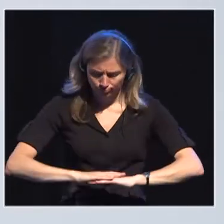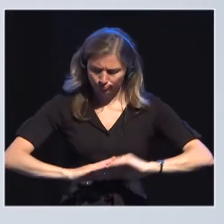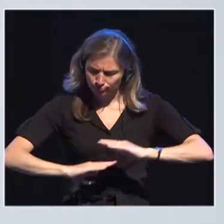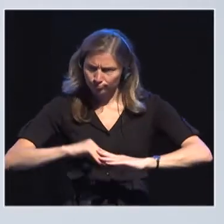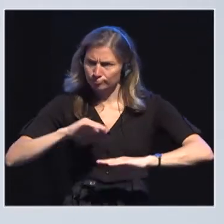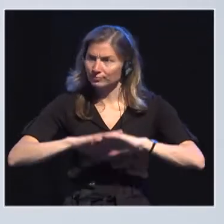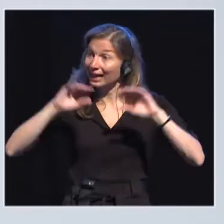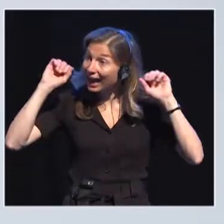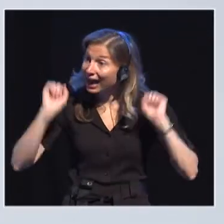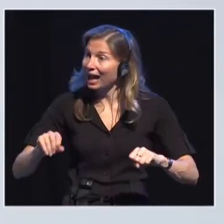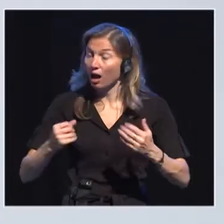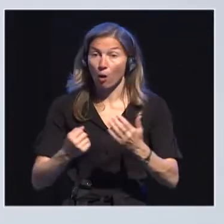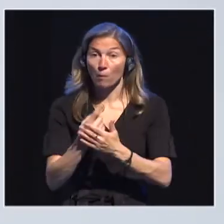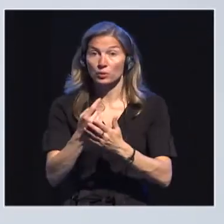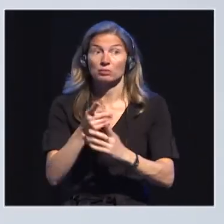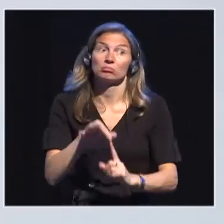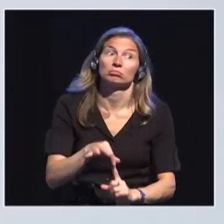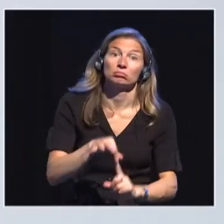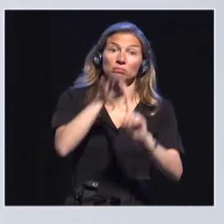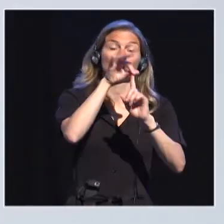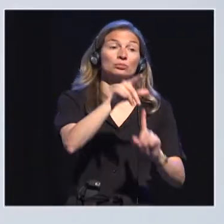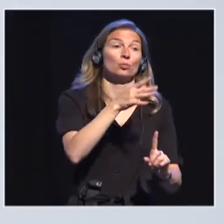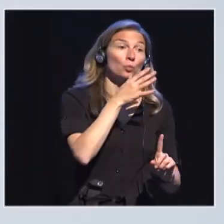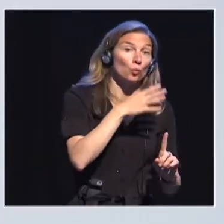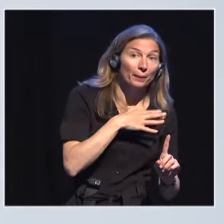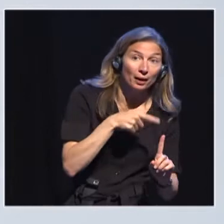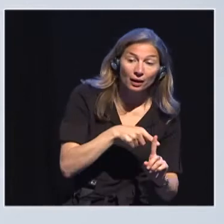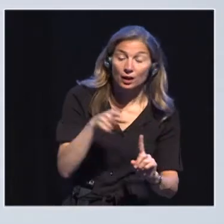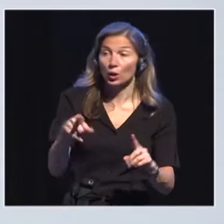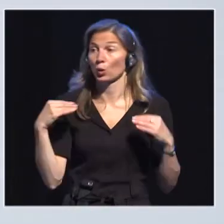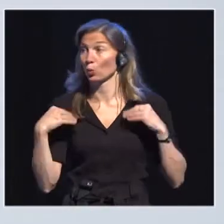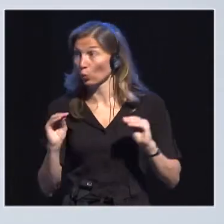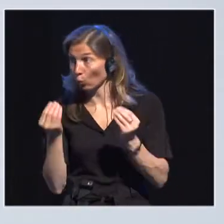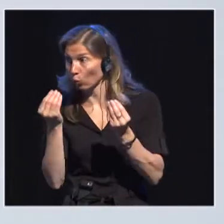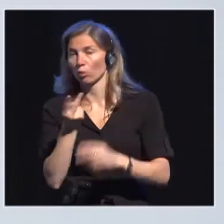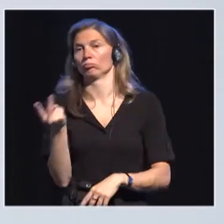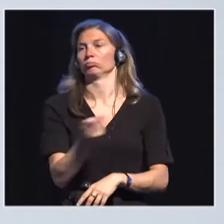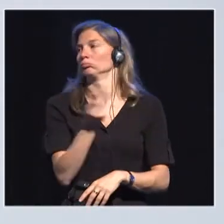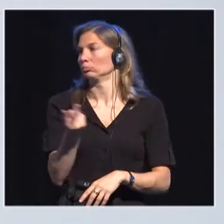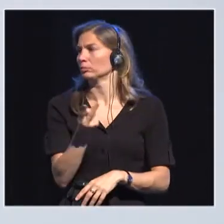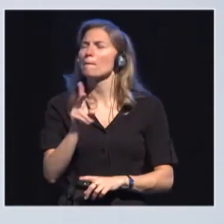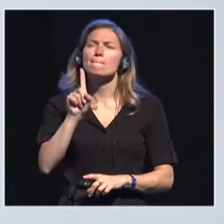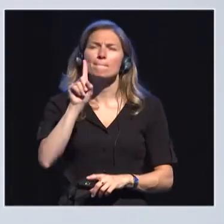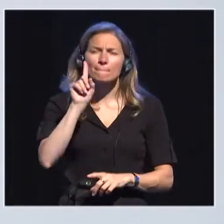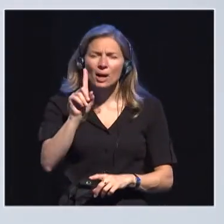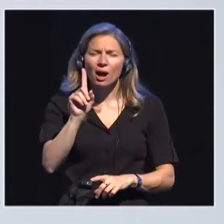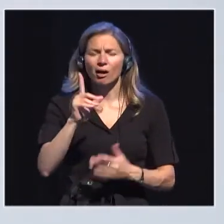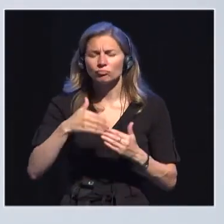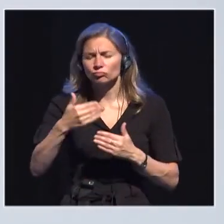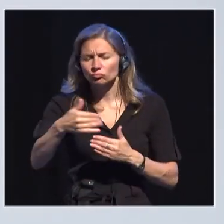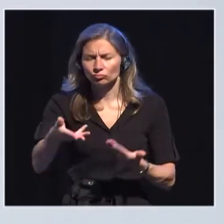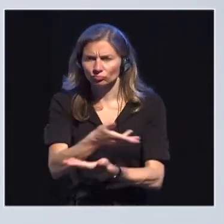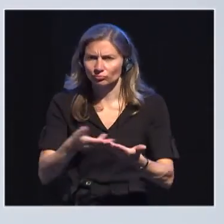opportunities, especially for women and youth, can be built. But we're going to discuss that. As we see more and people embracing